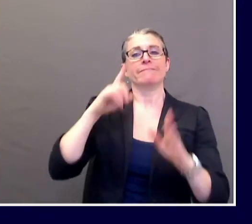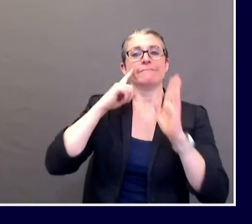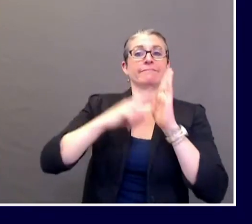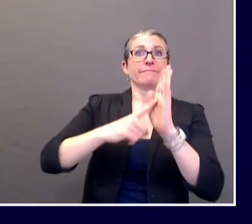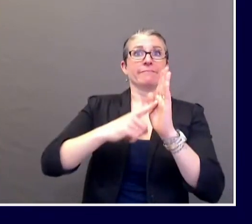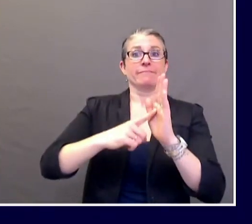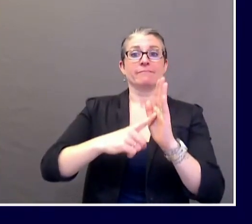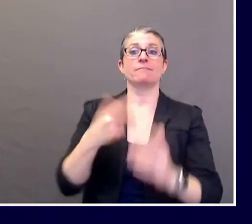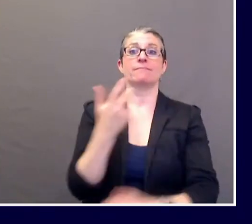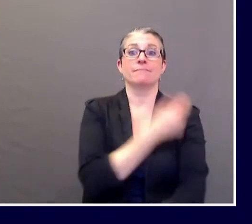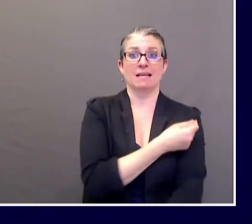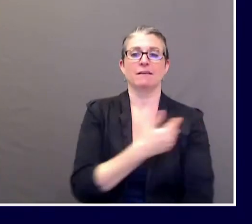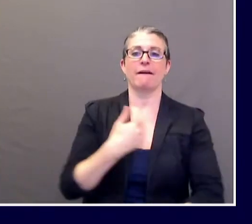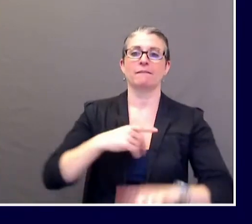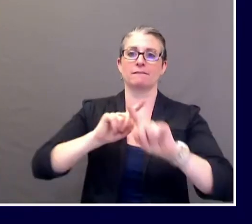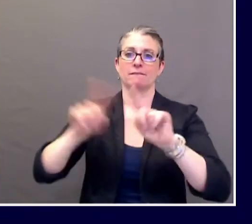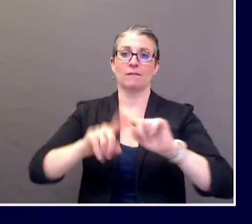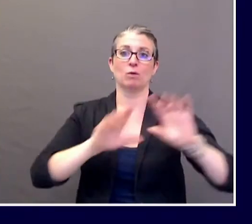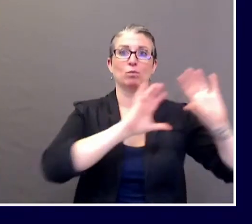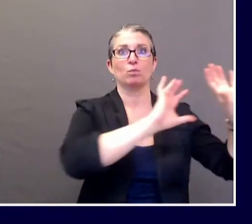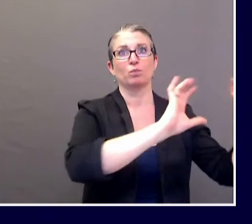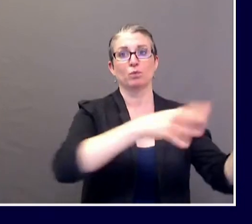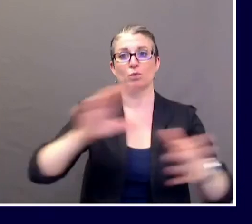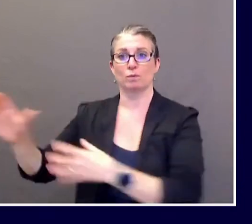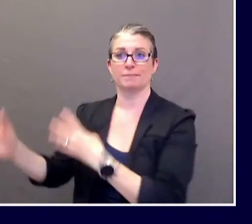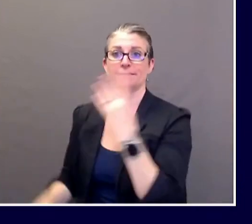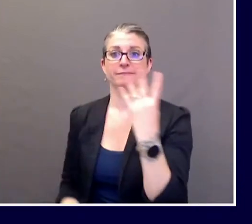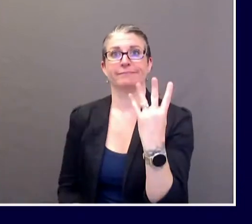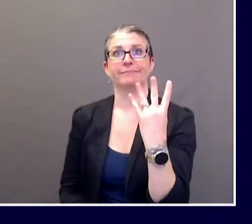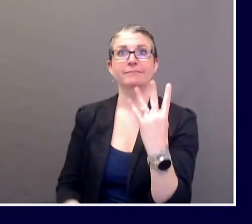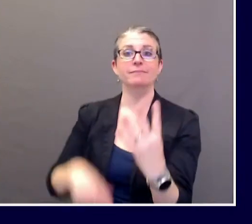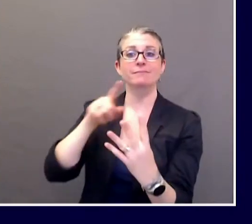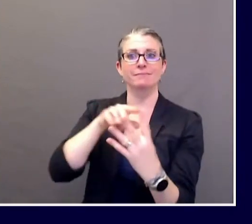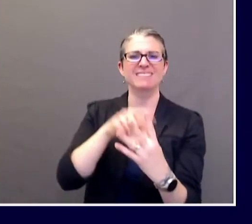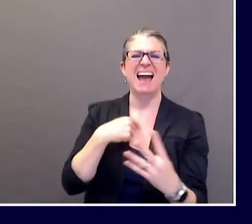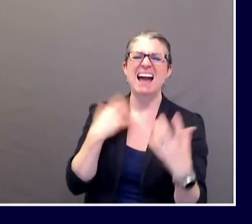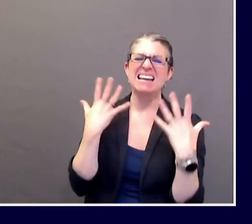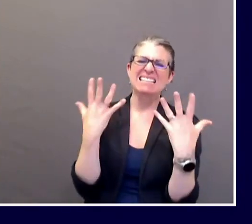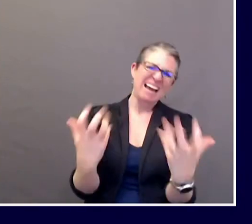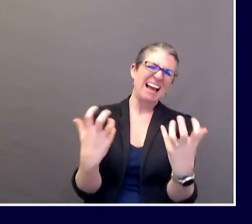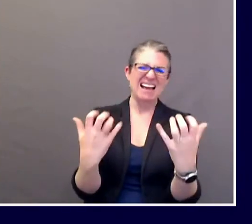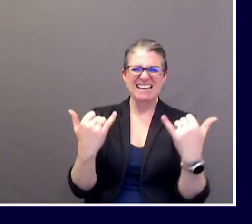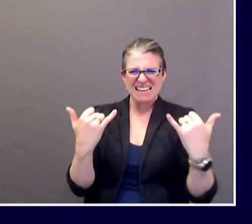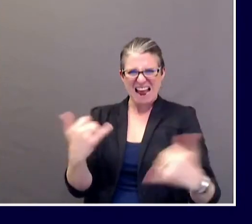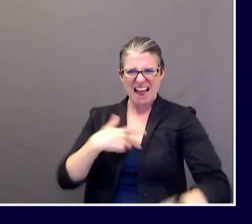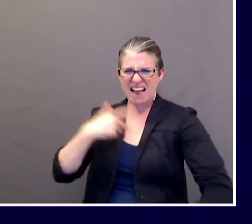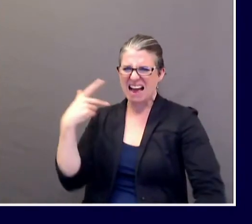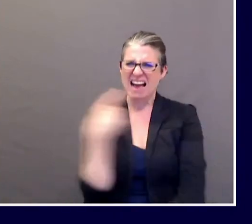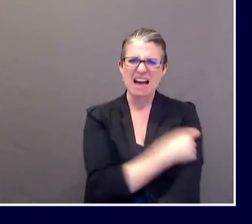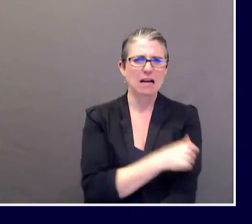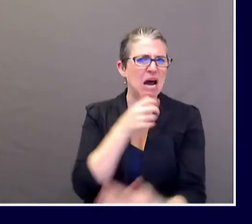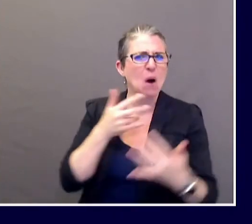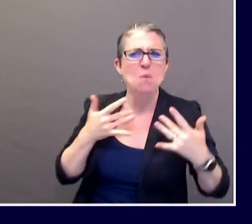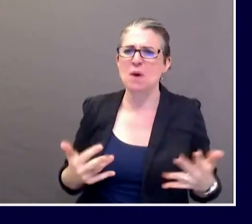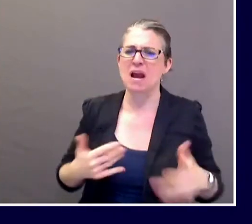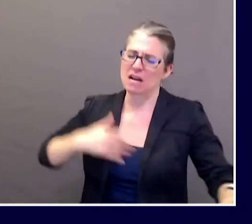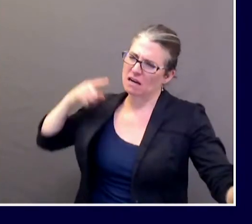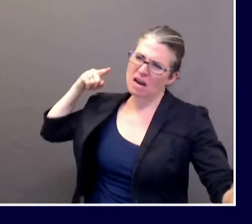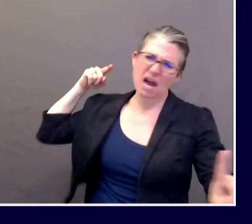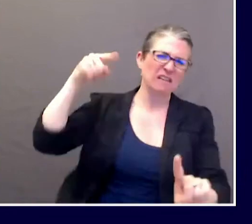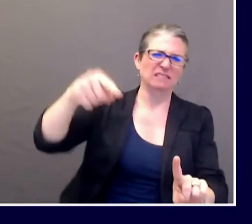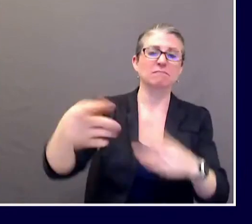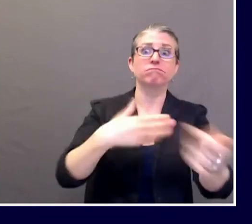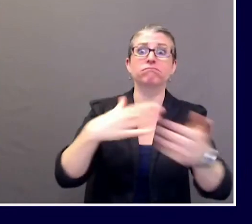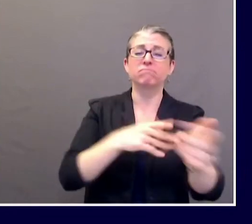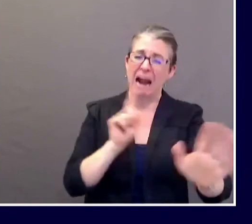group has basically said, I'm going to get vaccinated no matter what, and I will go no matter where to get that shot. The second group, and the group I think